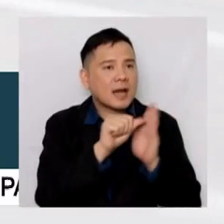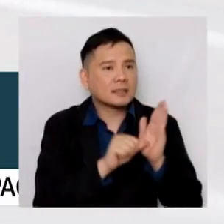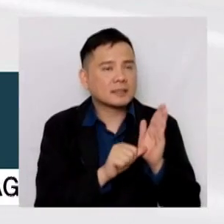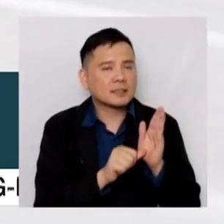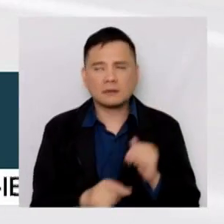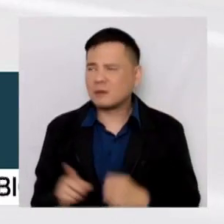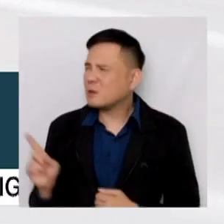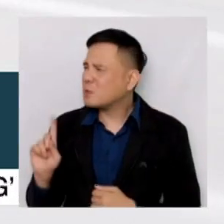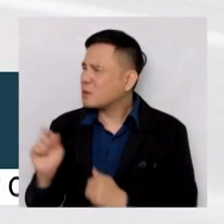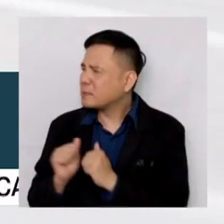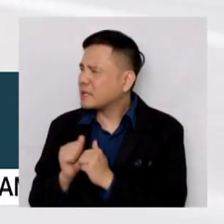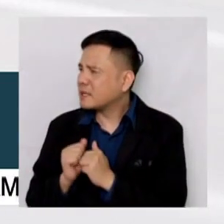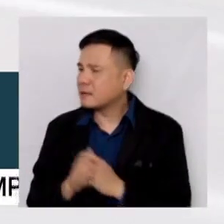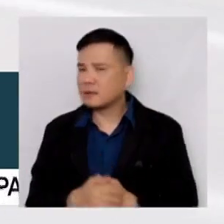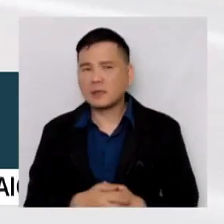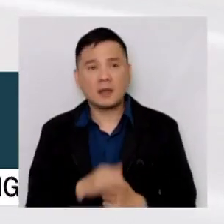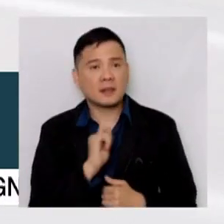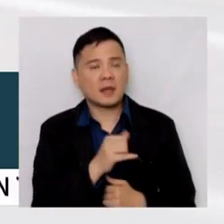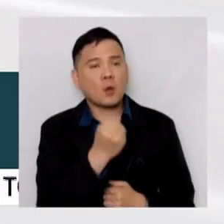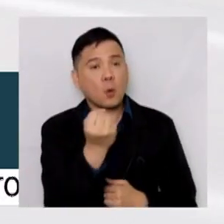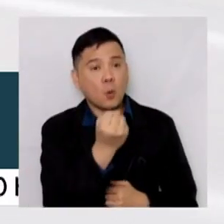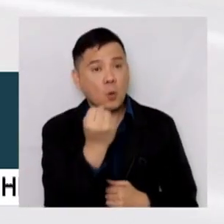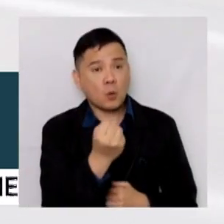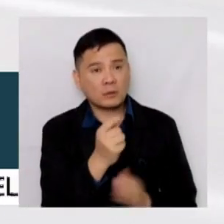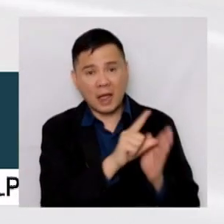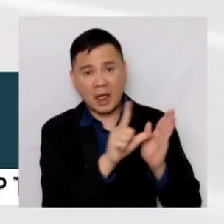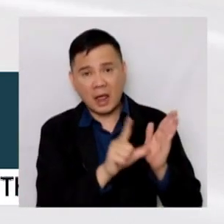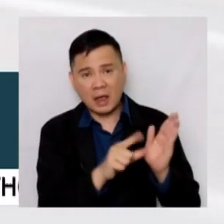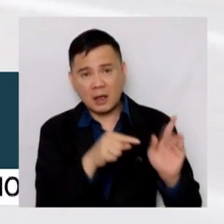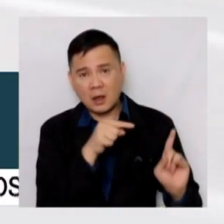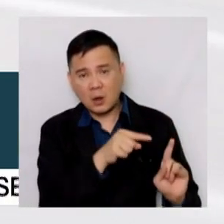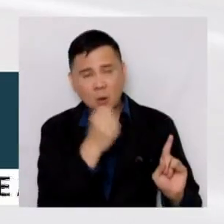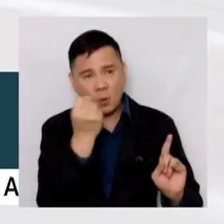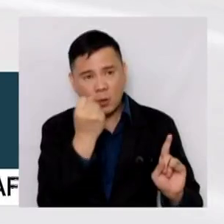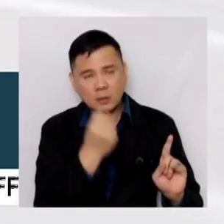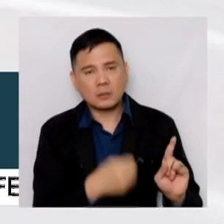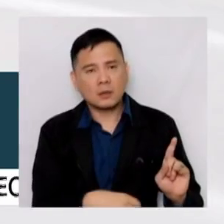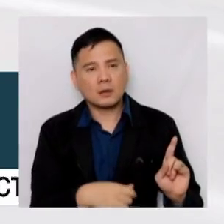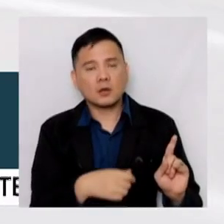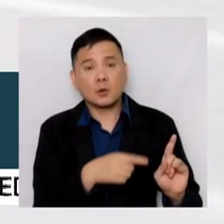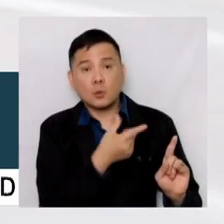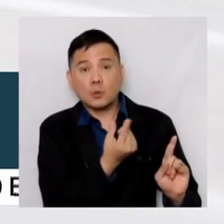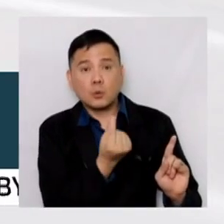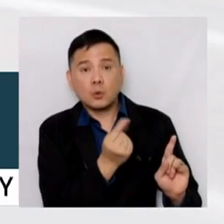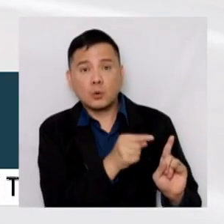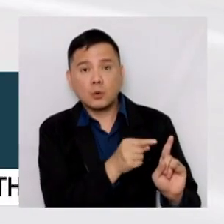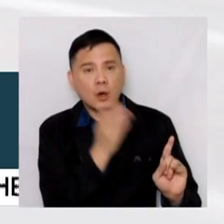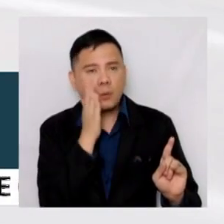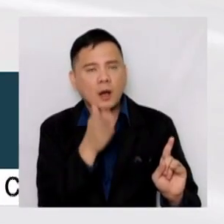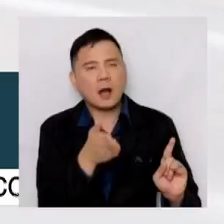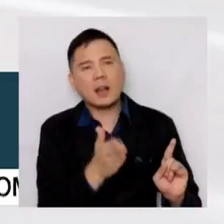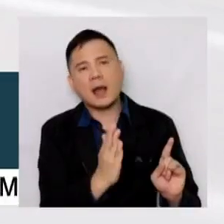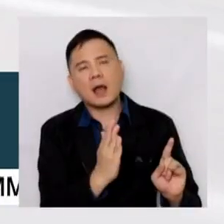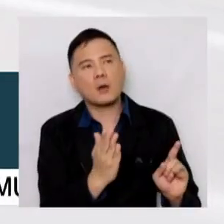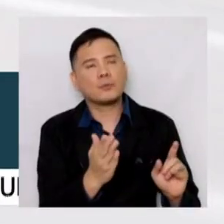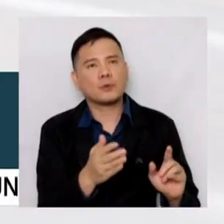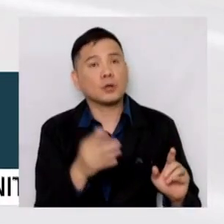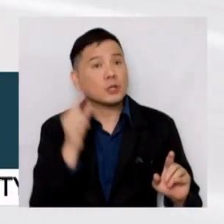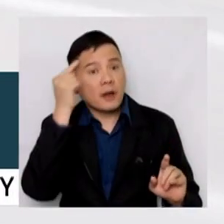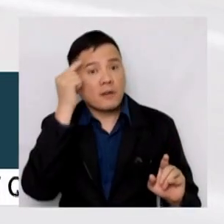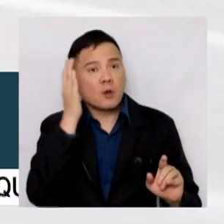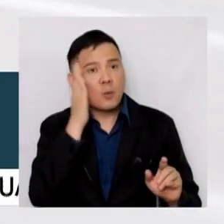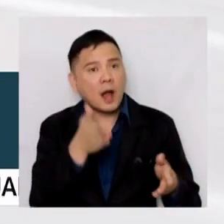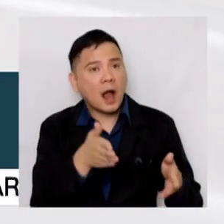the act that's now pending, wherein it's now going to be allowed a full ownership, or the state is now going to allow